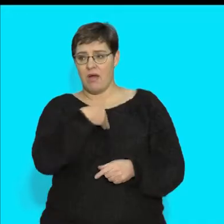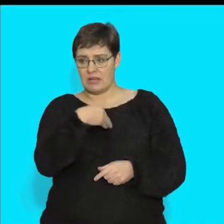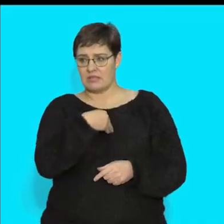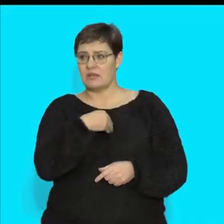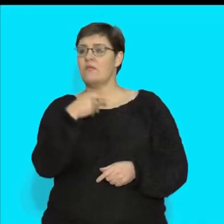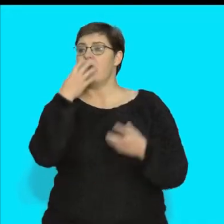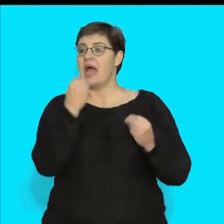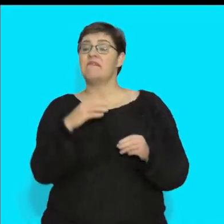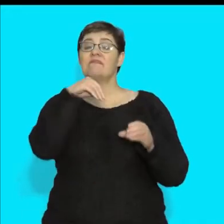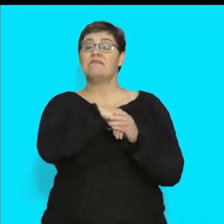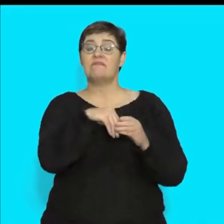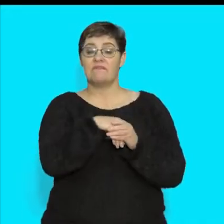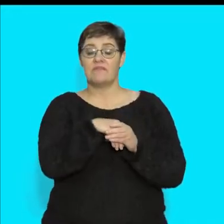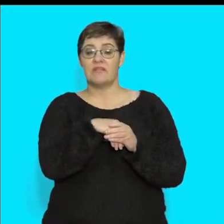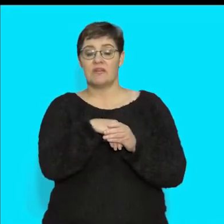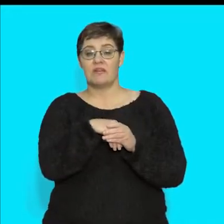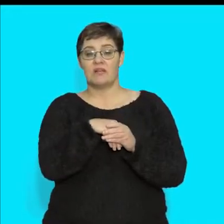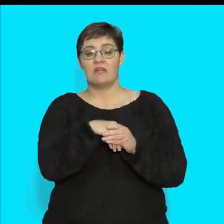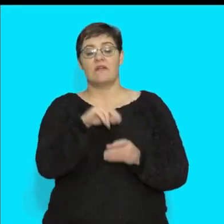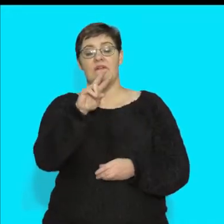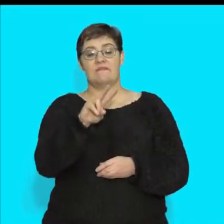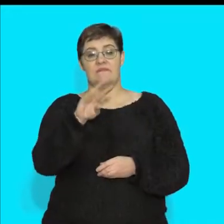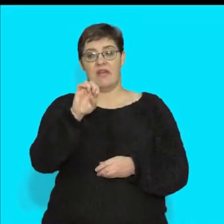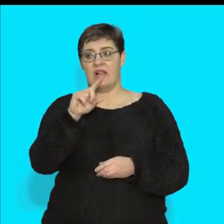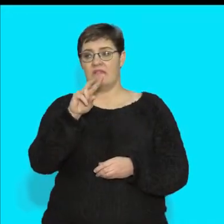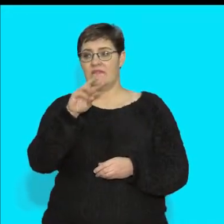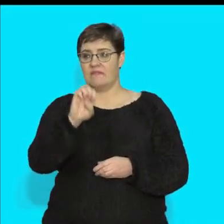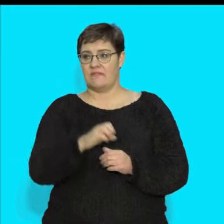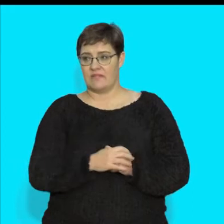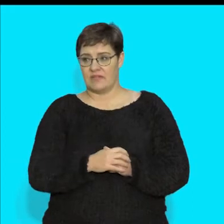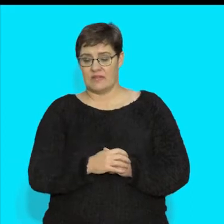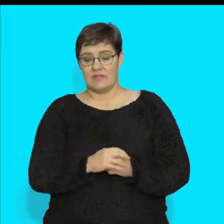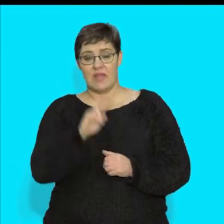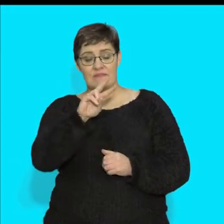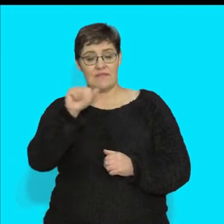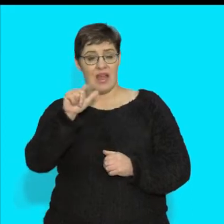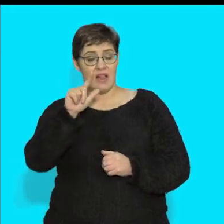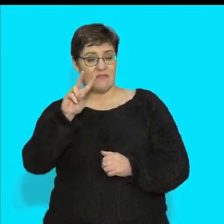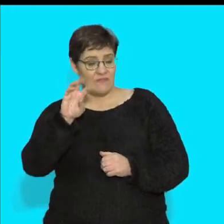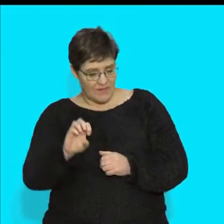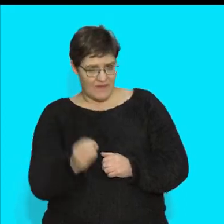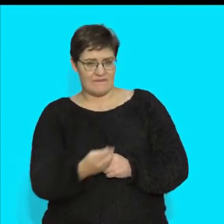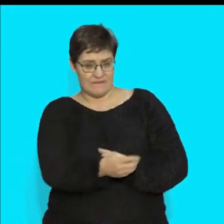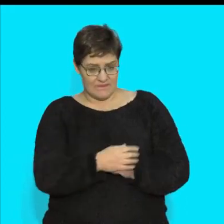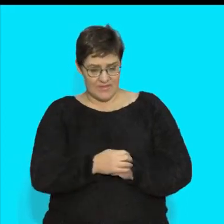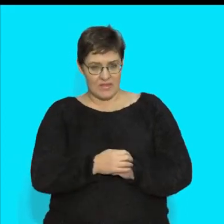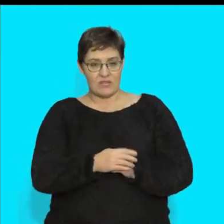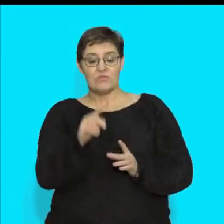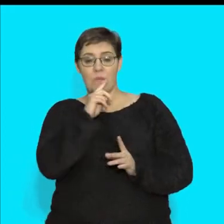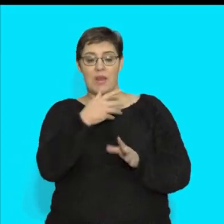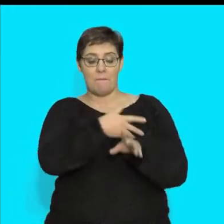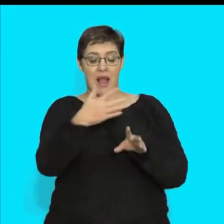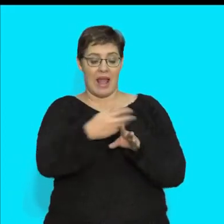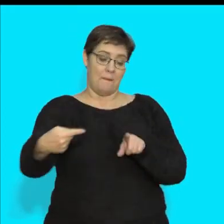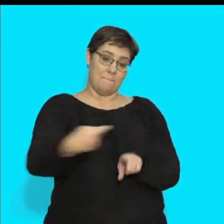heart, guess what we have? Right, we have valves. Veins have valves, right, to